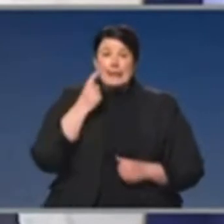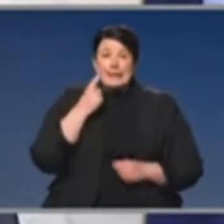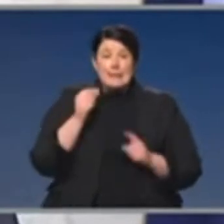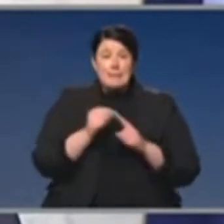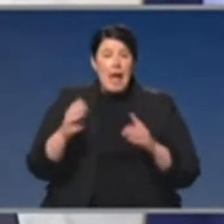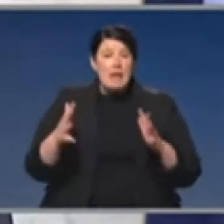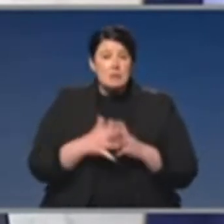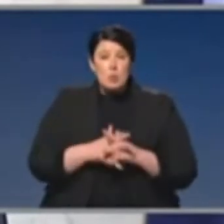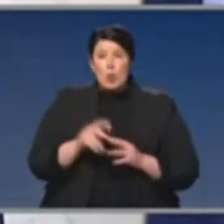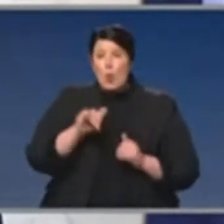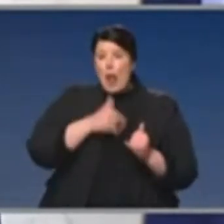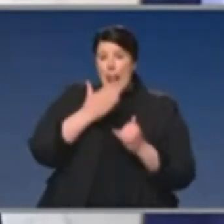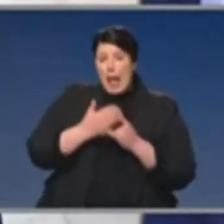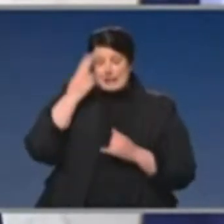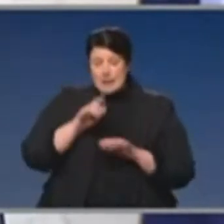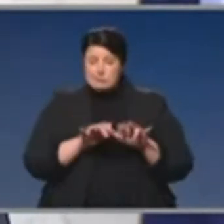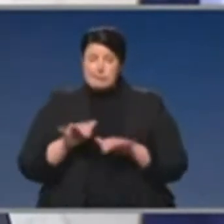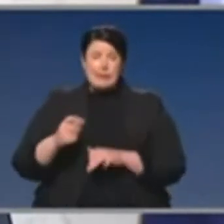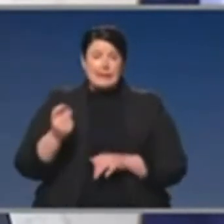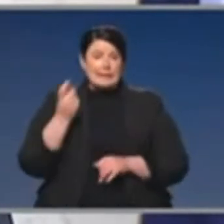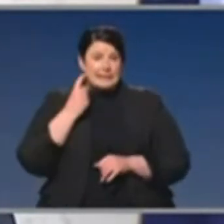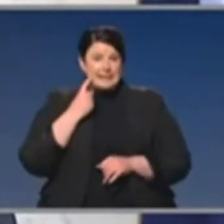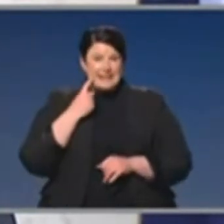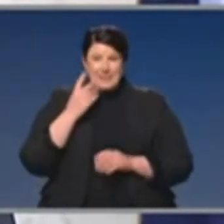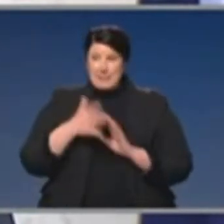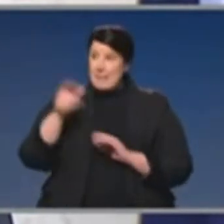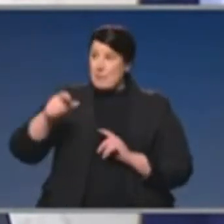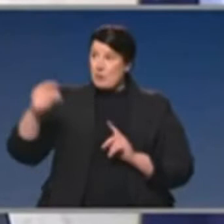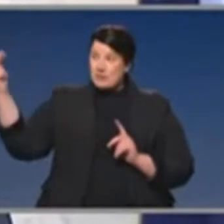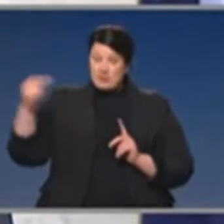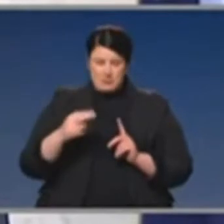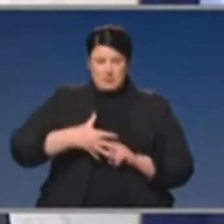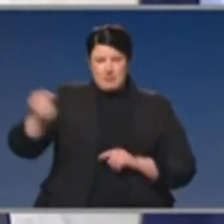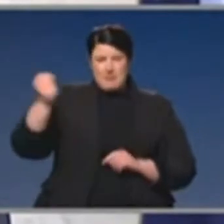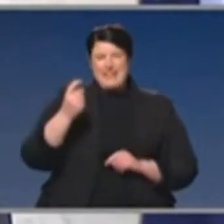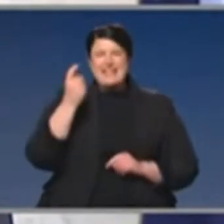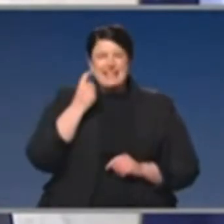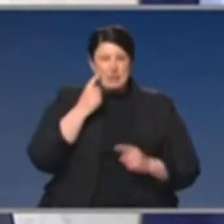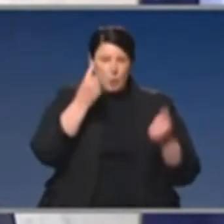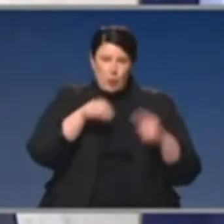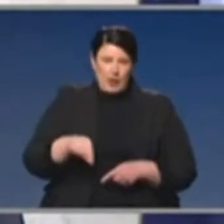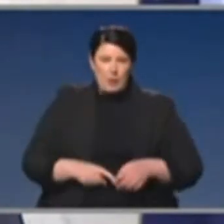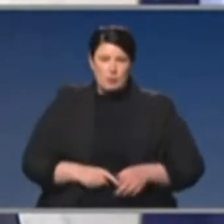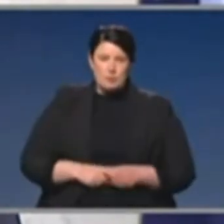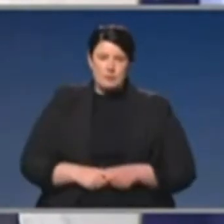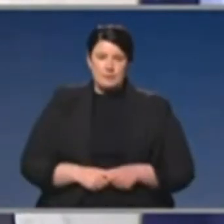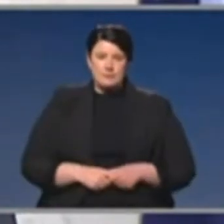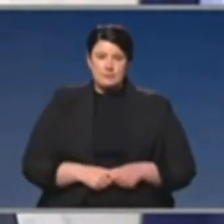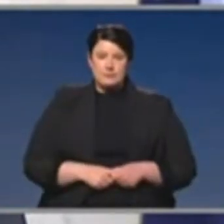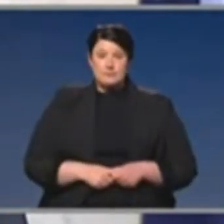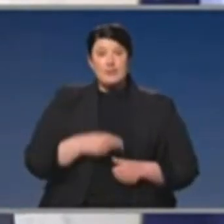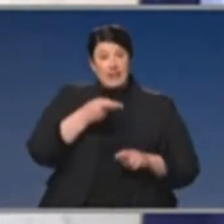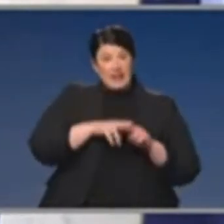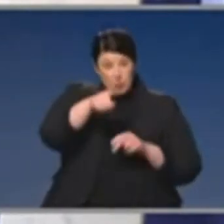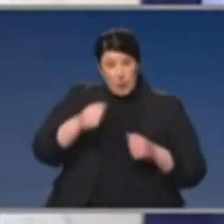your surname, whatever it might be in a password, it's very easy for that to be exploited. If you're, as I say, at a park,